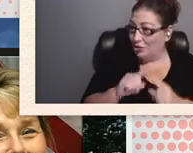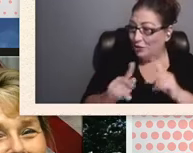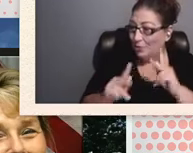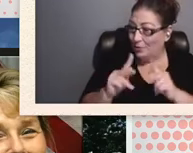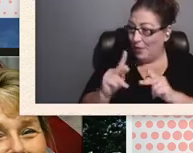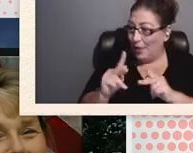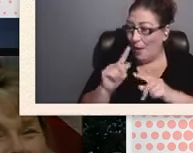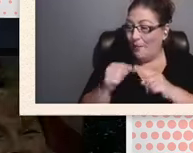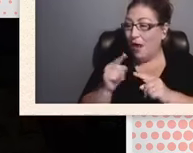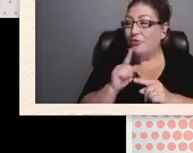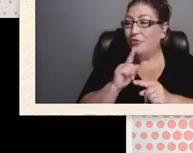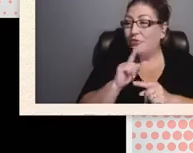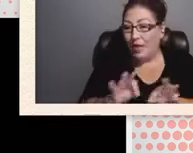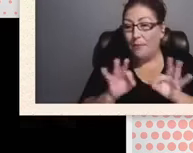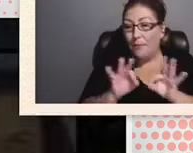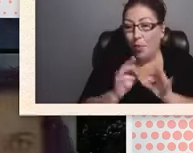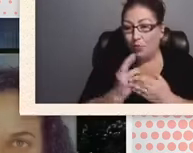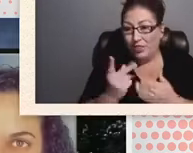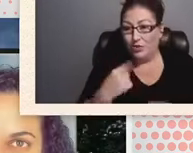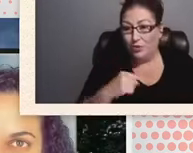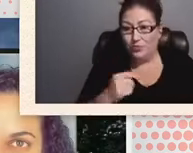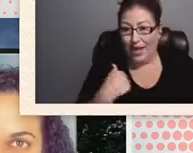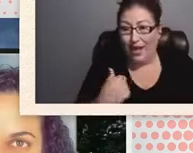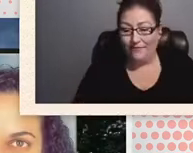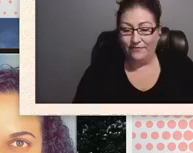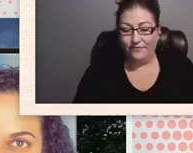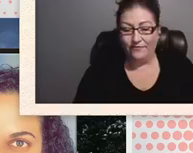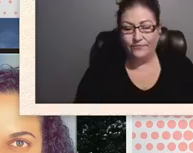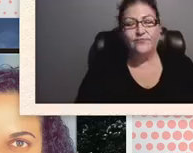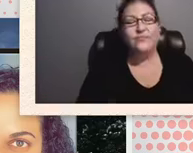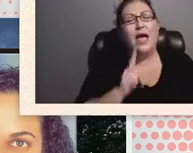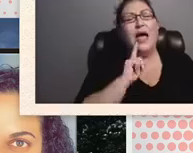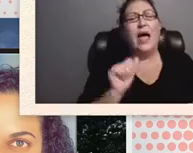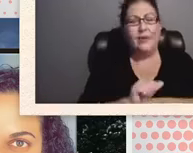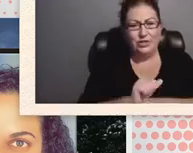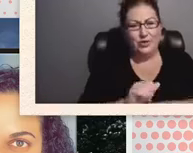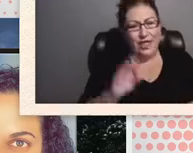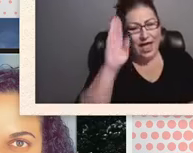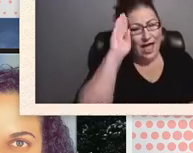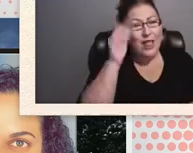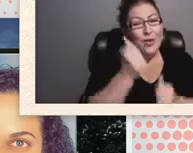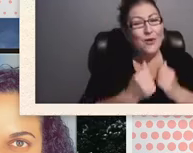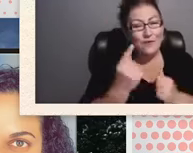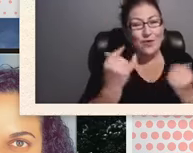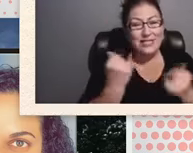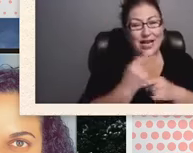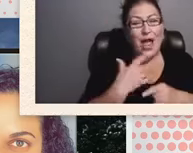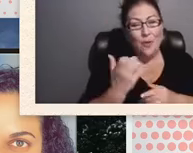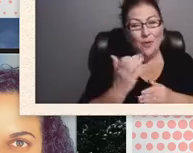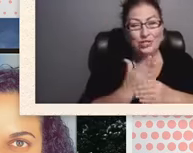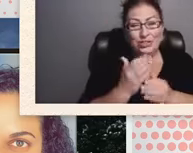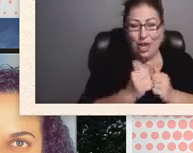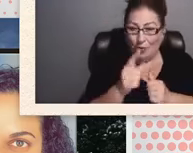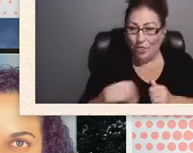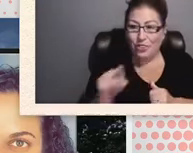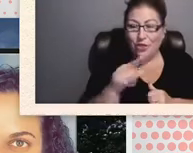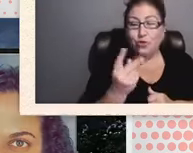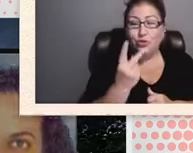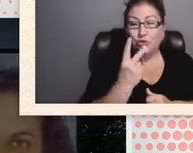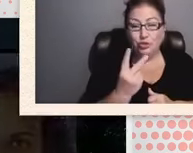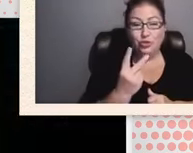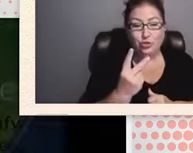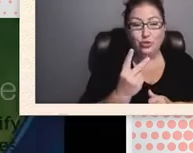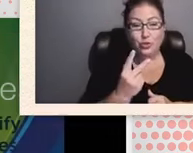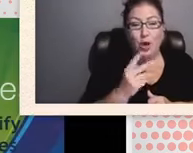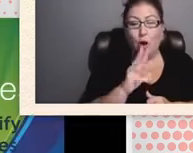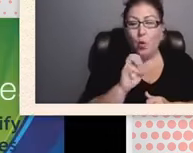important resources that we have. Absolutely. Hello, everyone. Today I'd like to share with you two web-based tools that